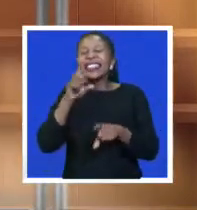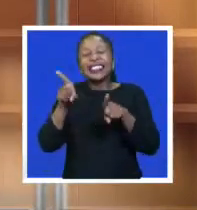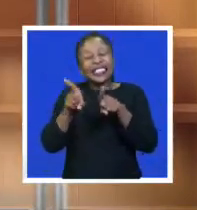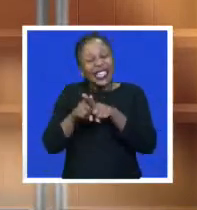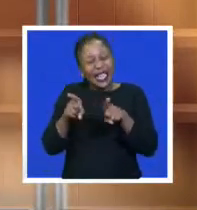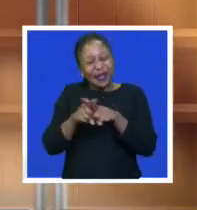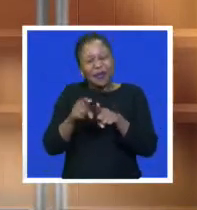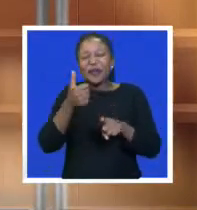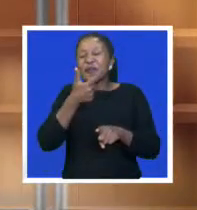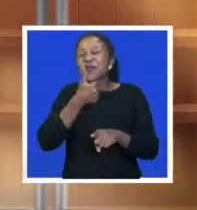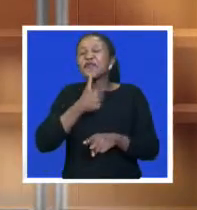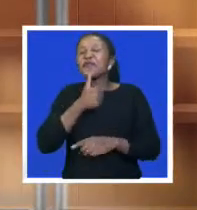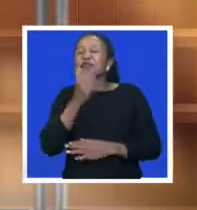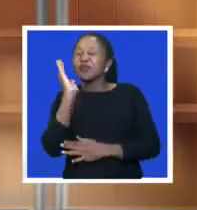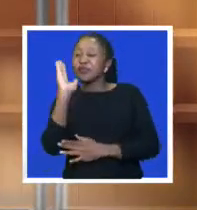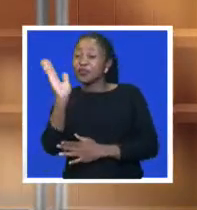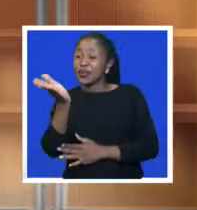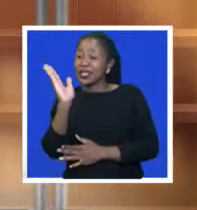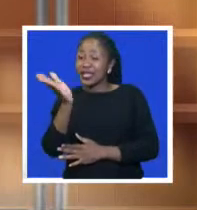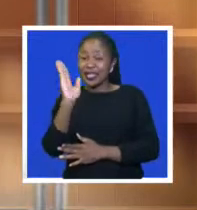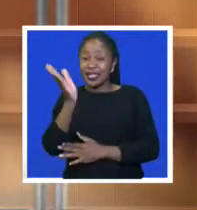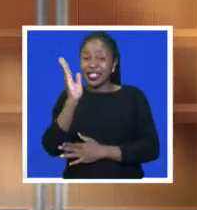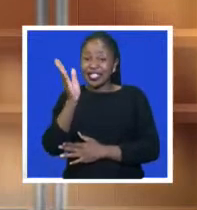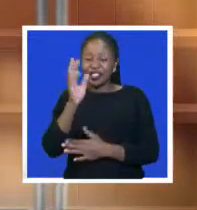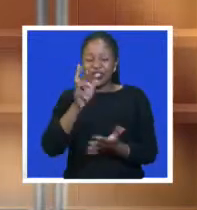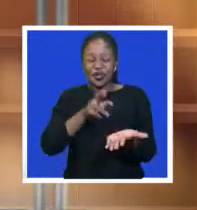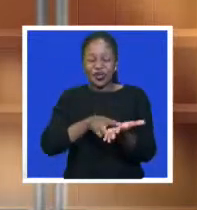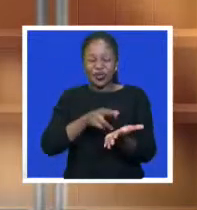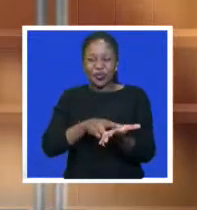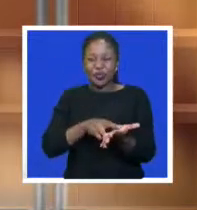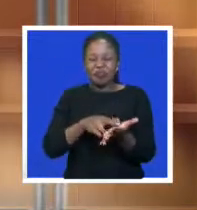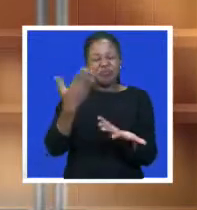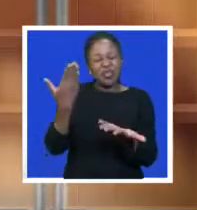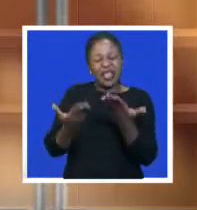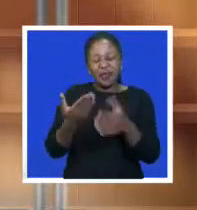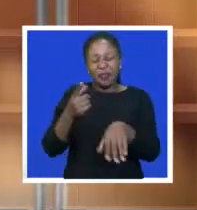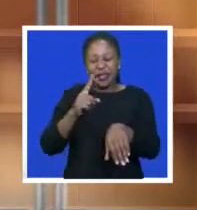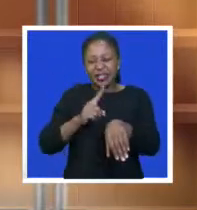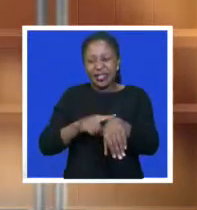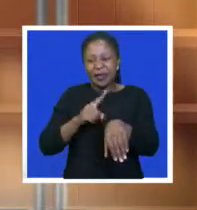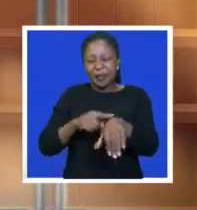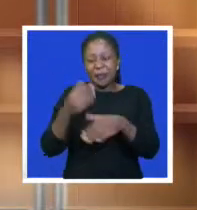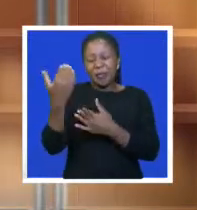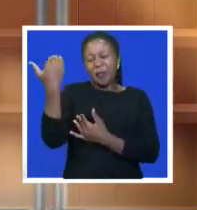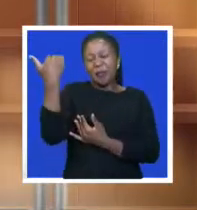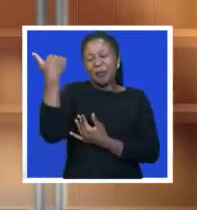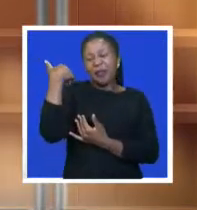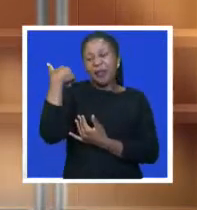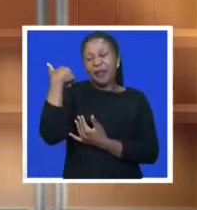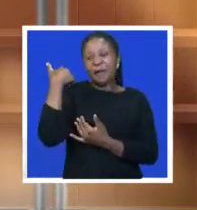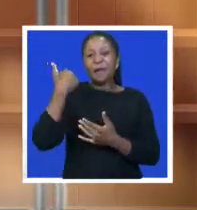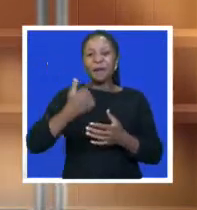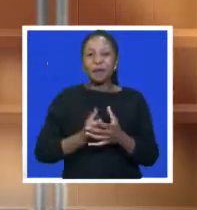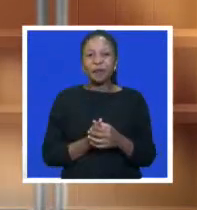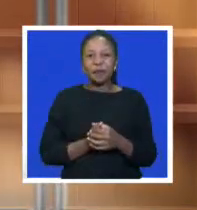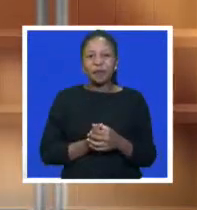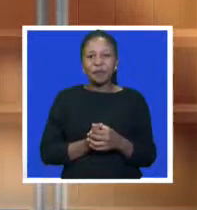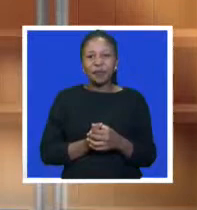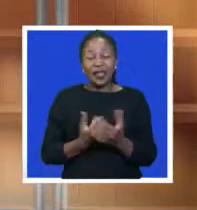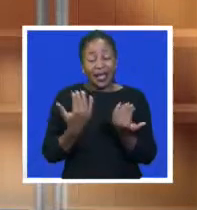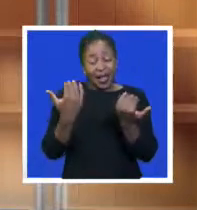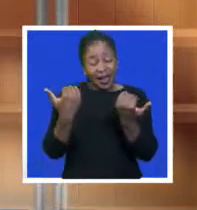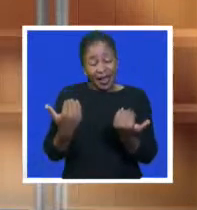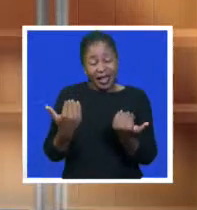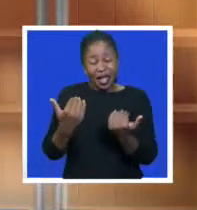or in past tense, my dear Lena at home. Now, also, when you talk about a narrative